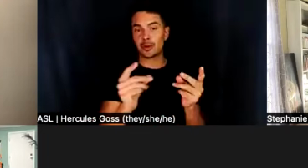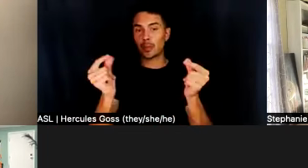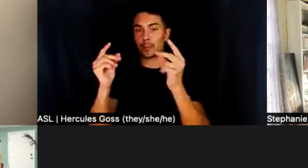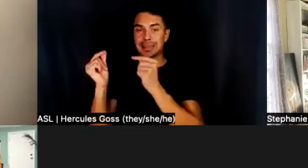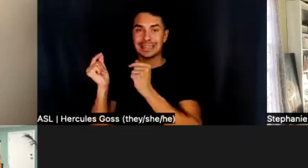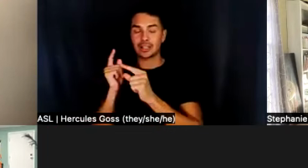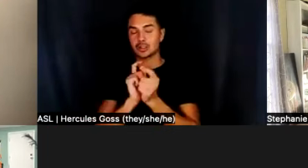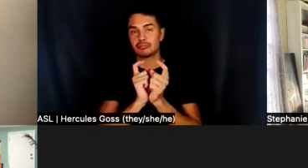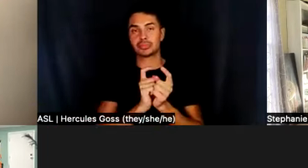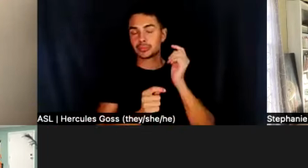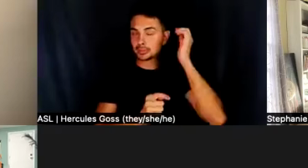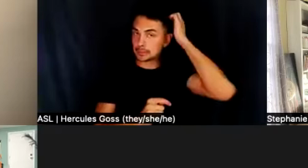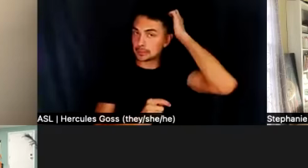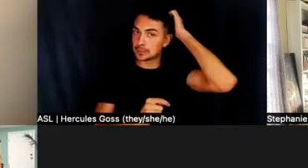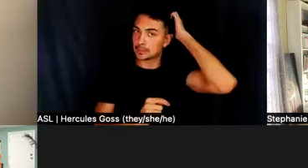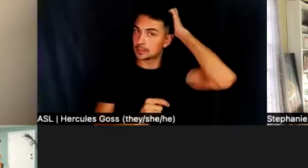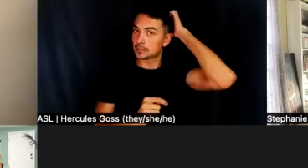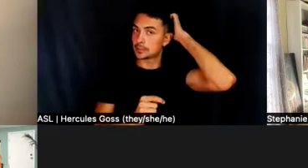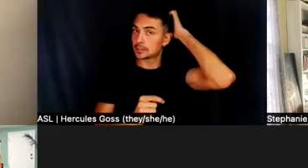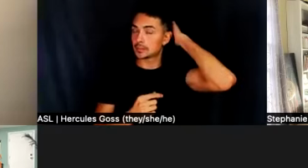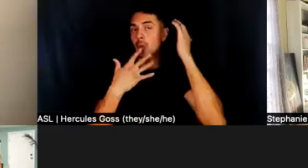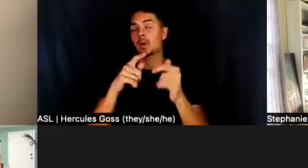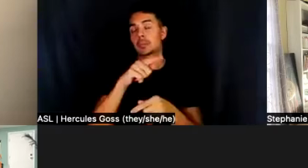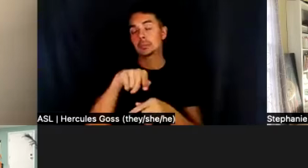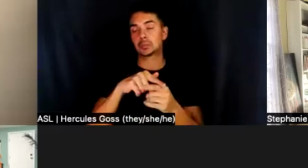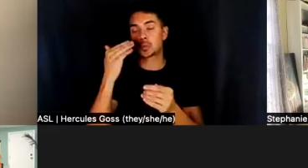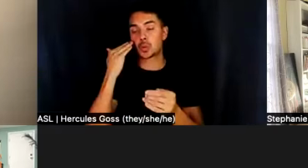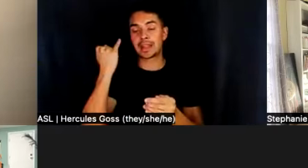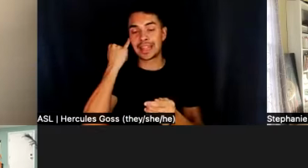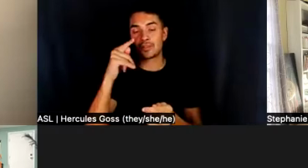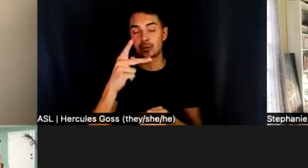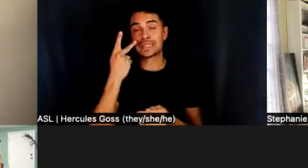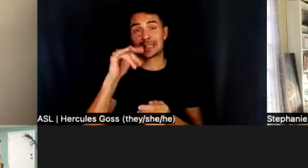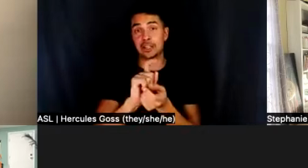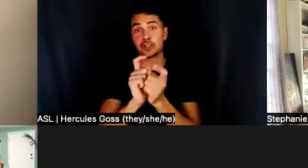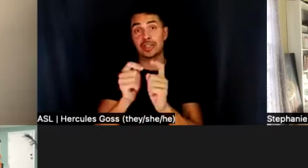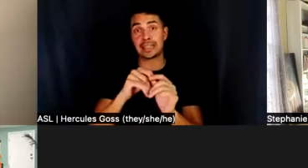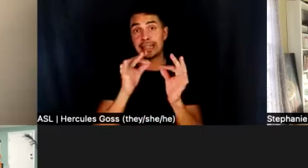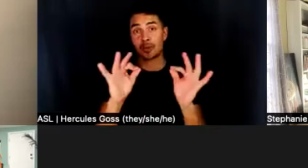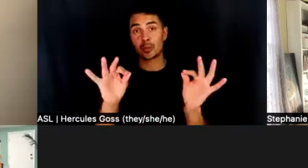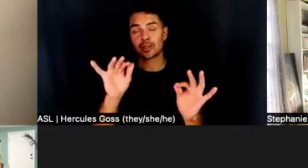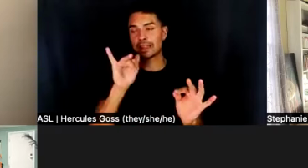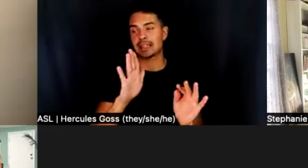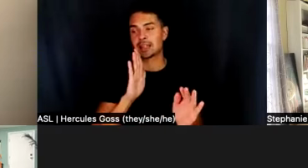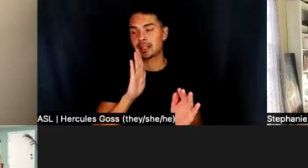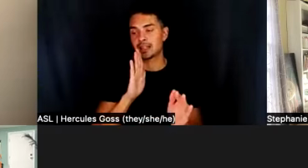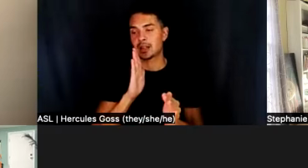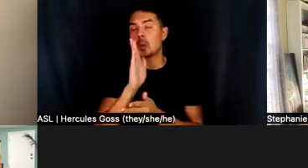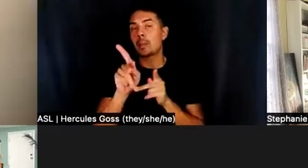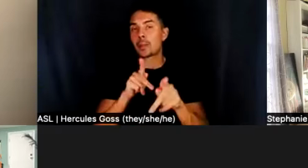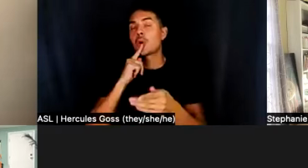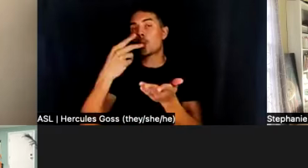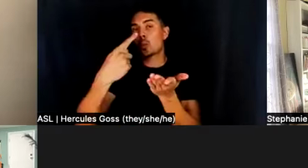rapidly. And so I want folks to know that if you're seeing that change in language, that is what people are referring